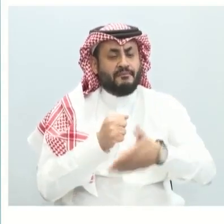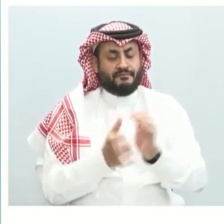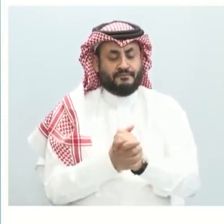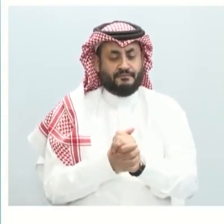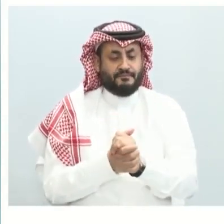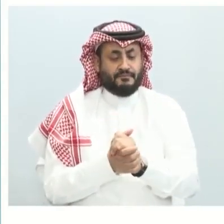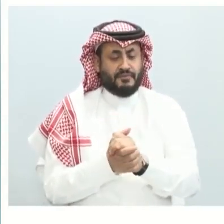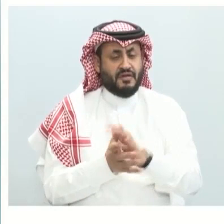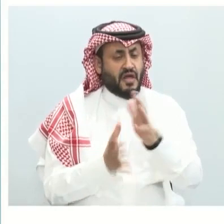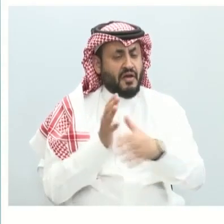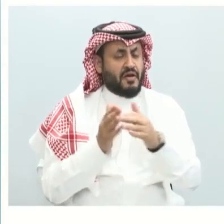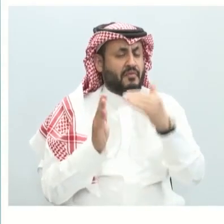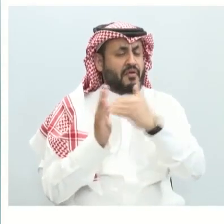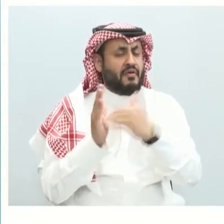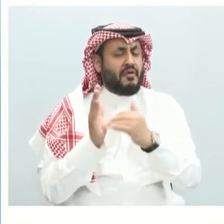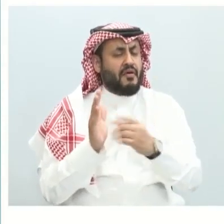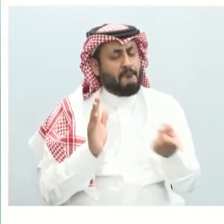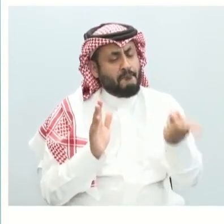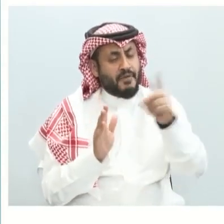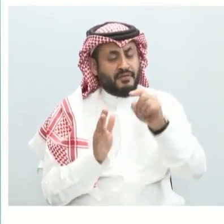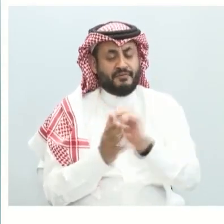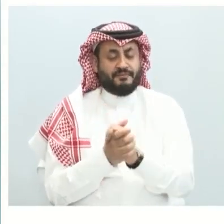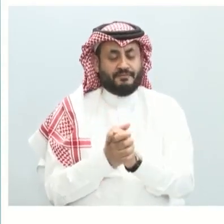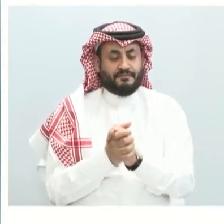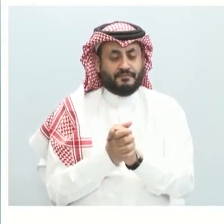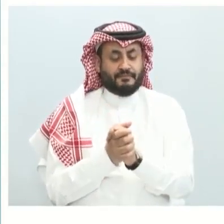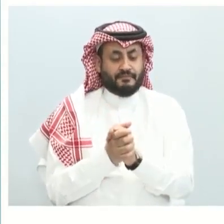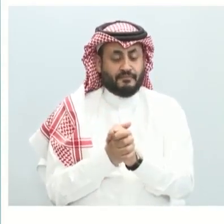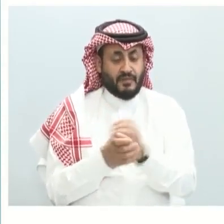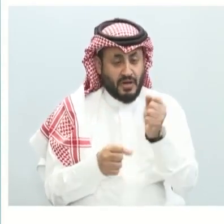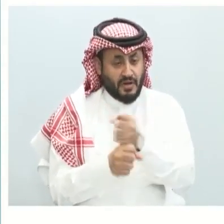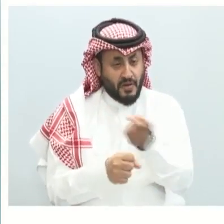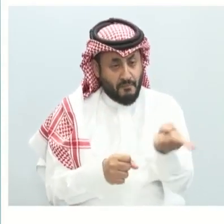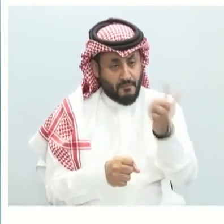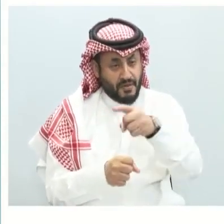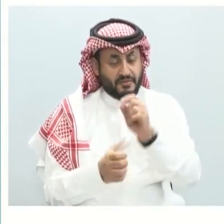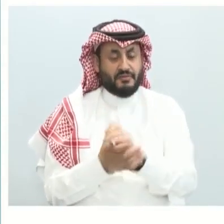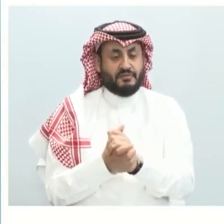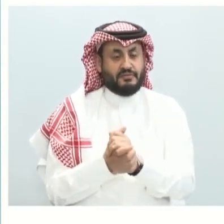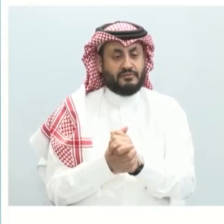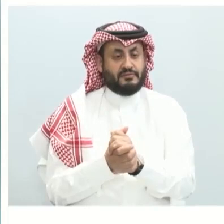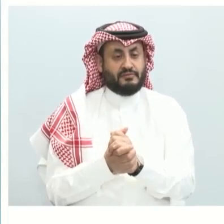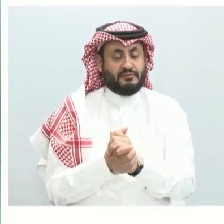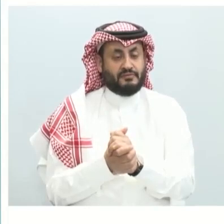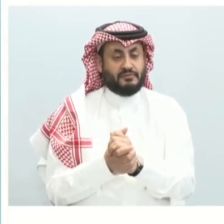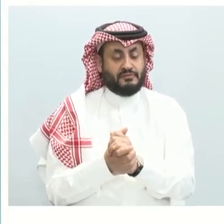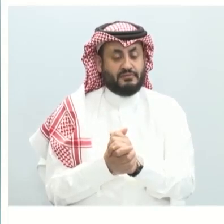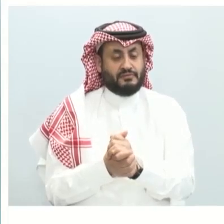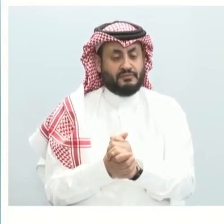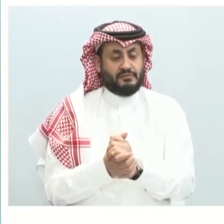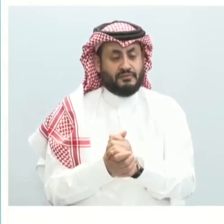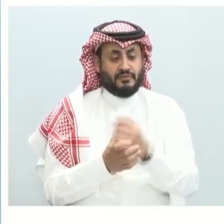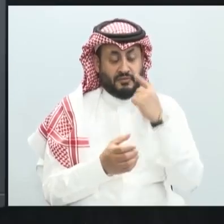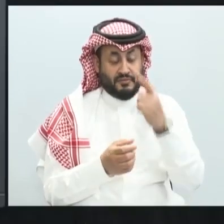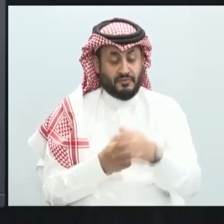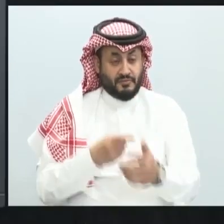plan. Someone is talking about a thing that he wants to do in the future, which is